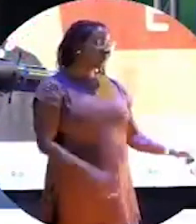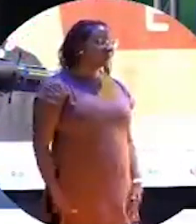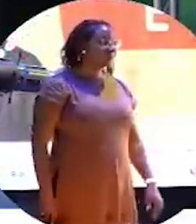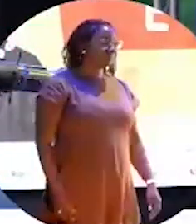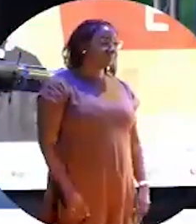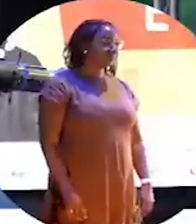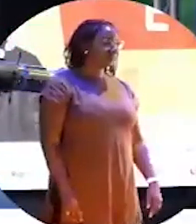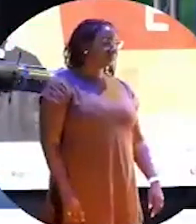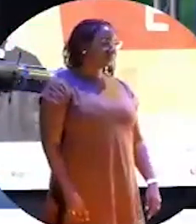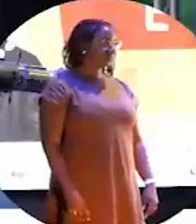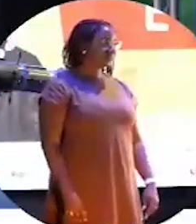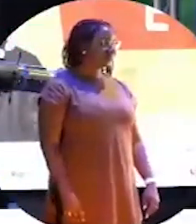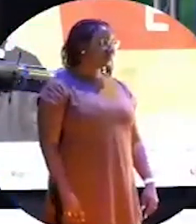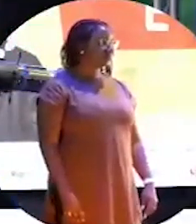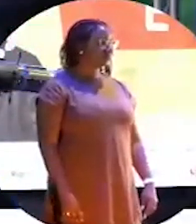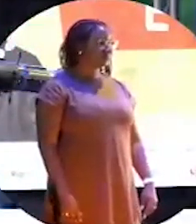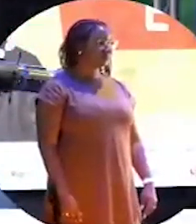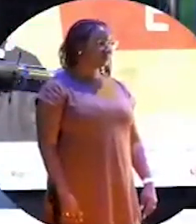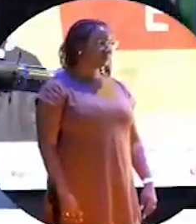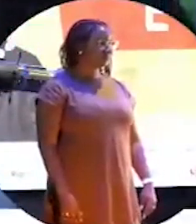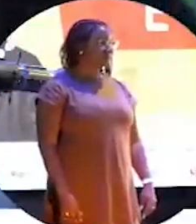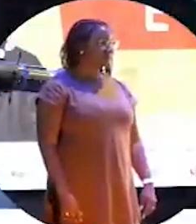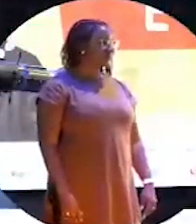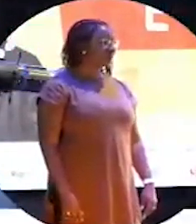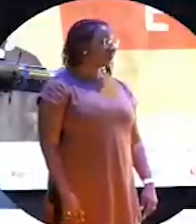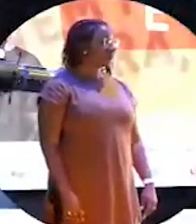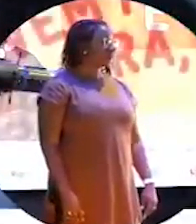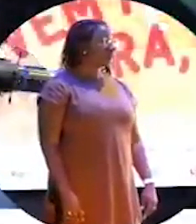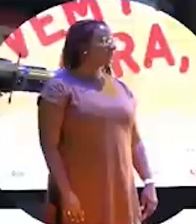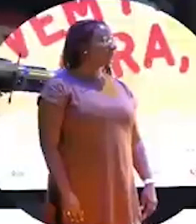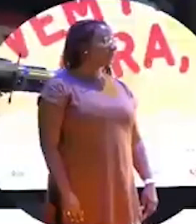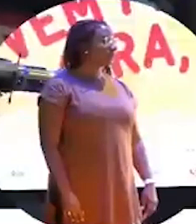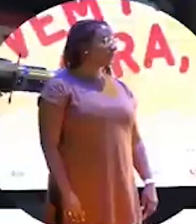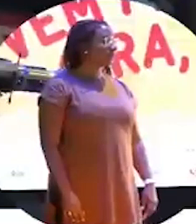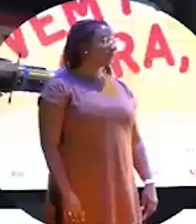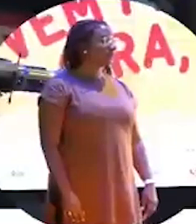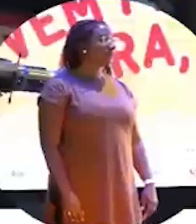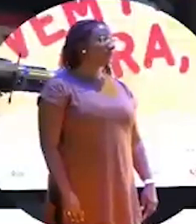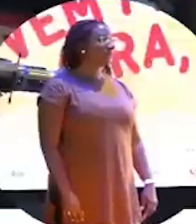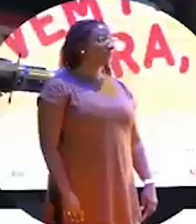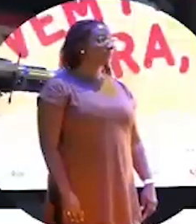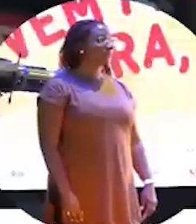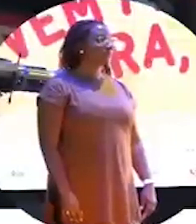Vai tie in a four back two, run a four black and a corg out! Notas!